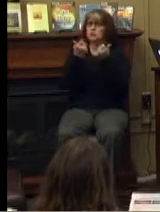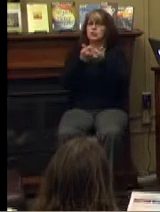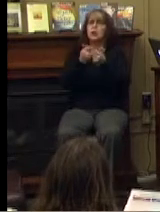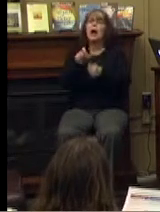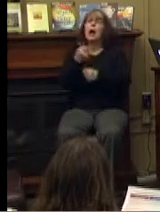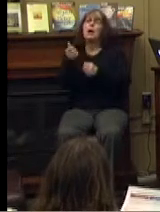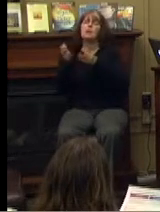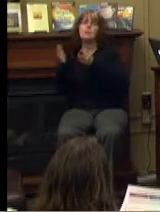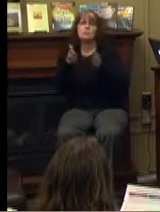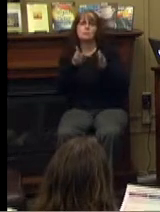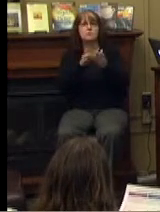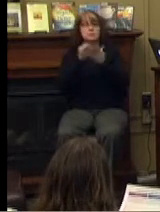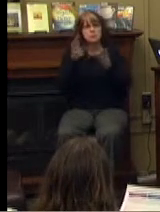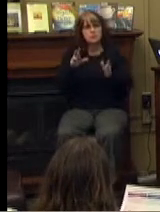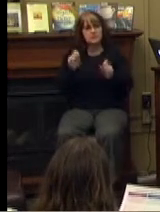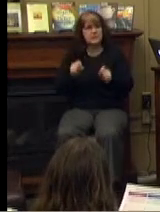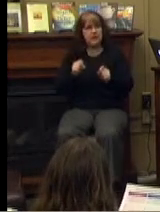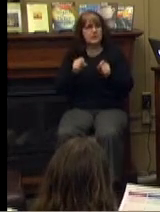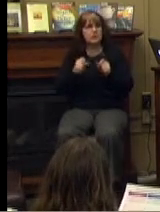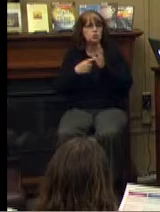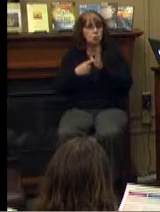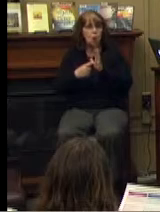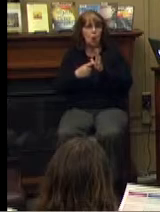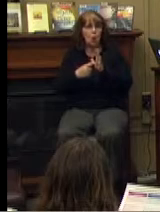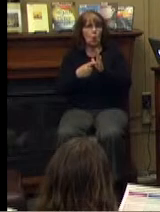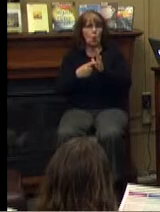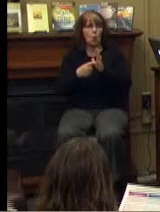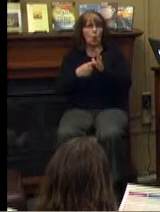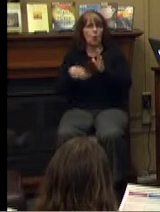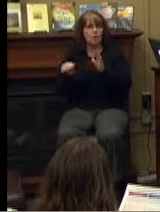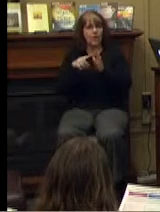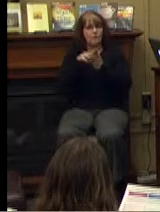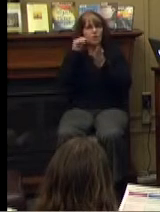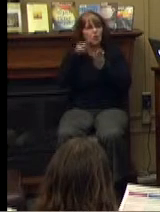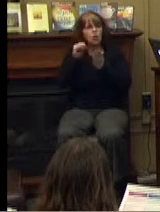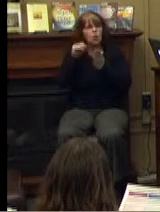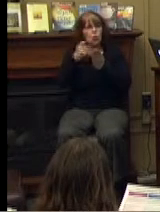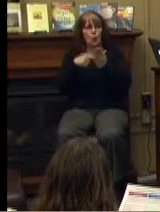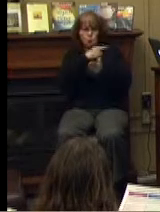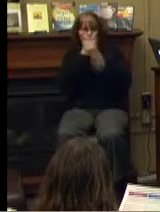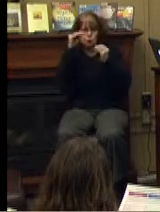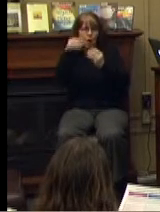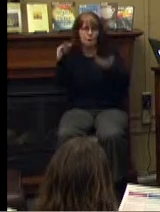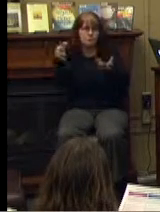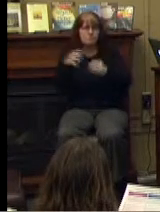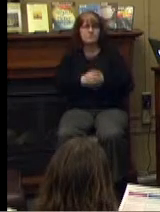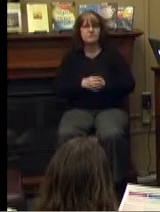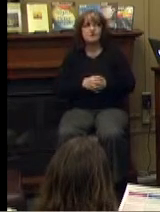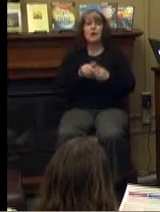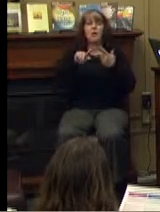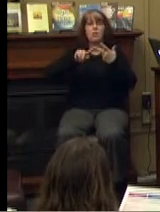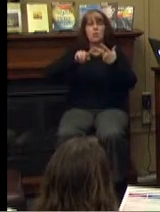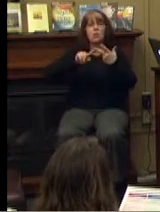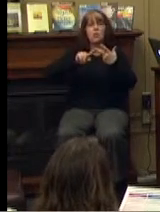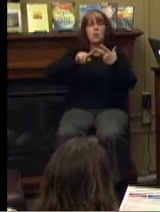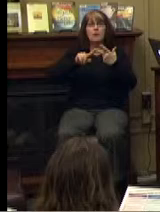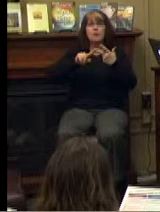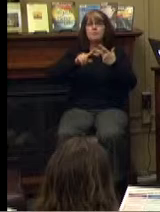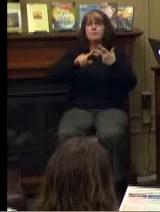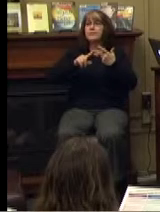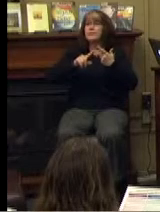express what they learn? How can they show you that they have learned that information? And the third one is provide multiple means